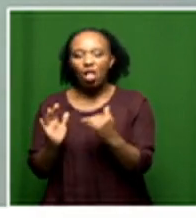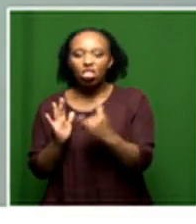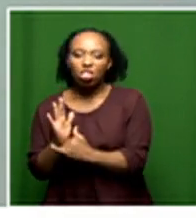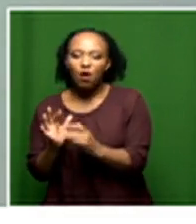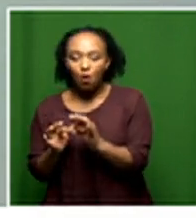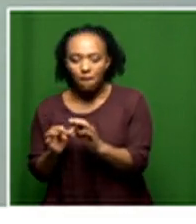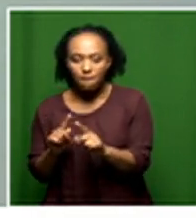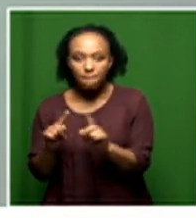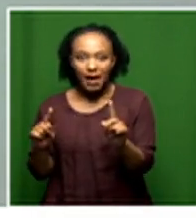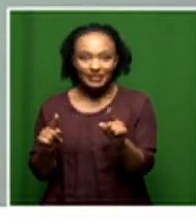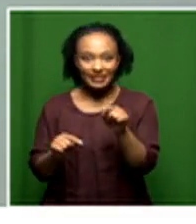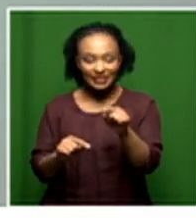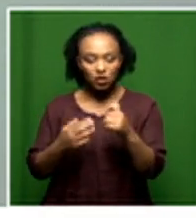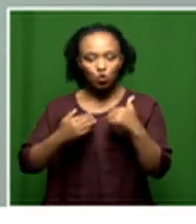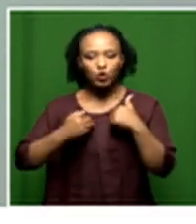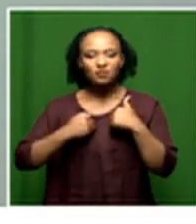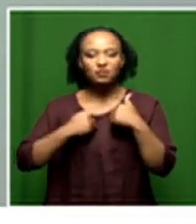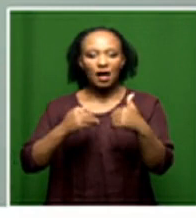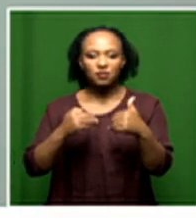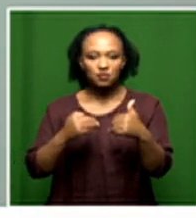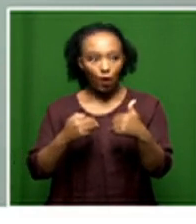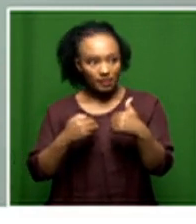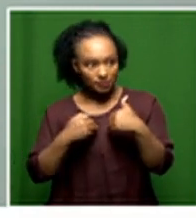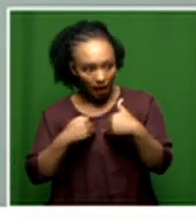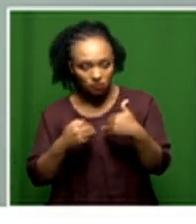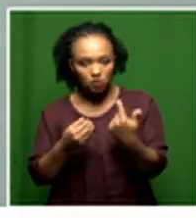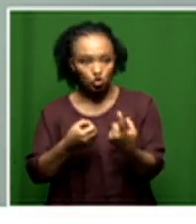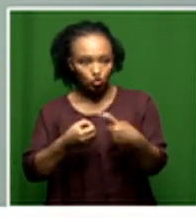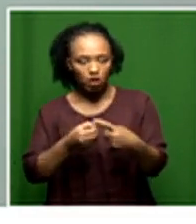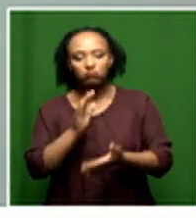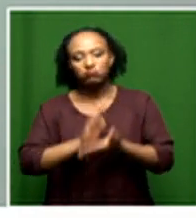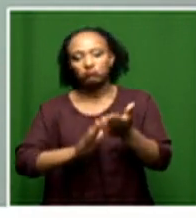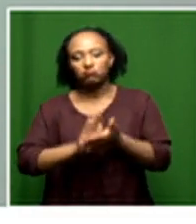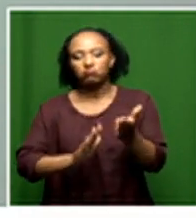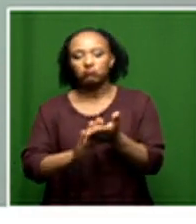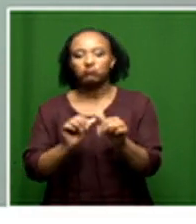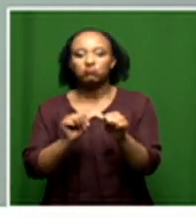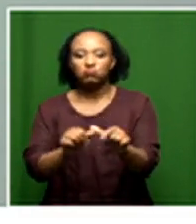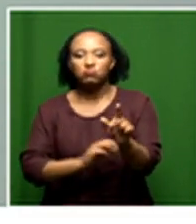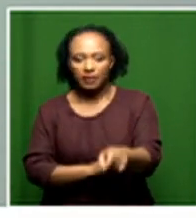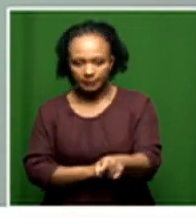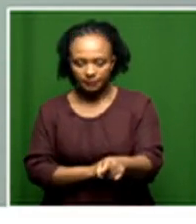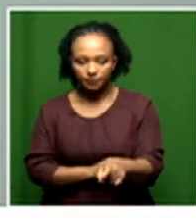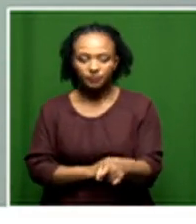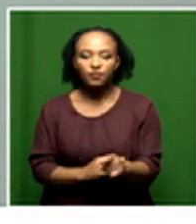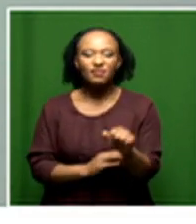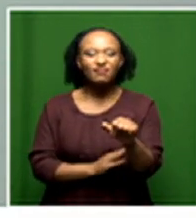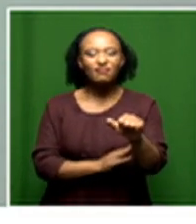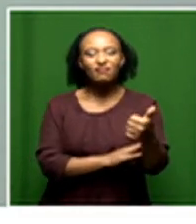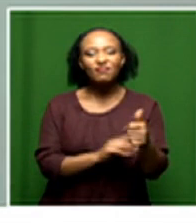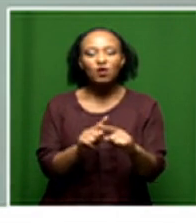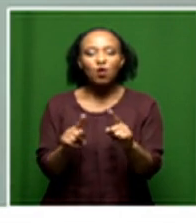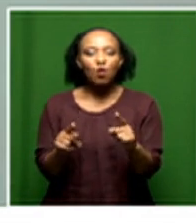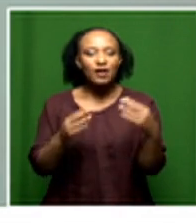But just making a start, once you're in it, you just keep on going. The other thing has been that it's I guess